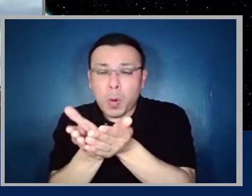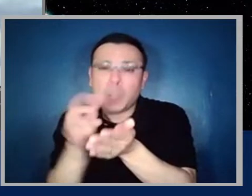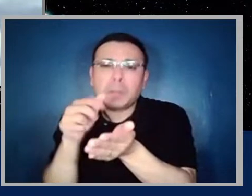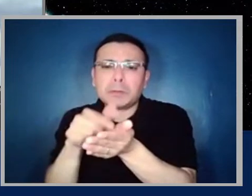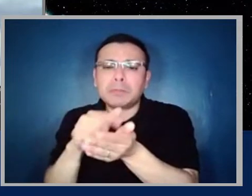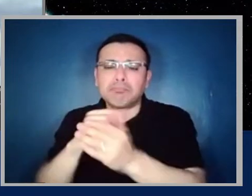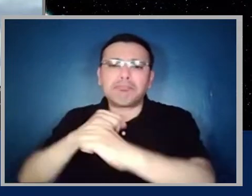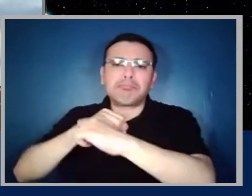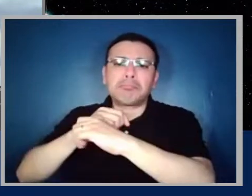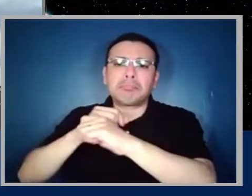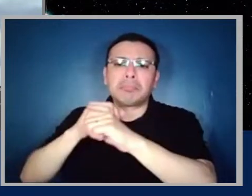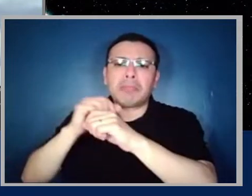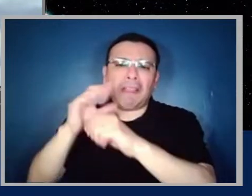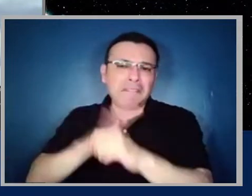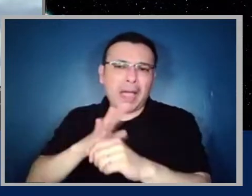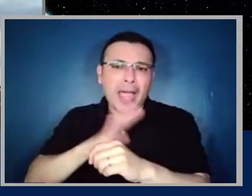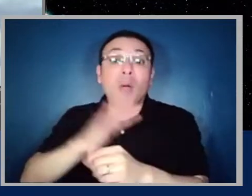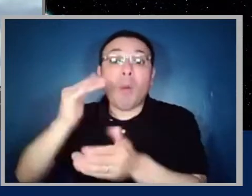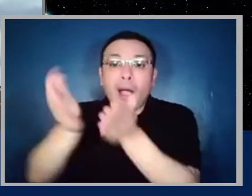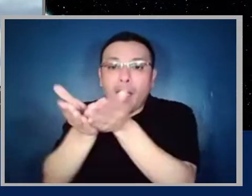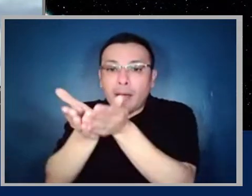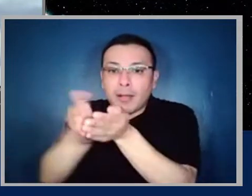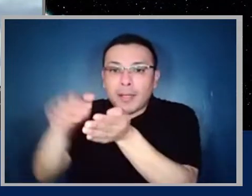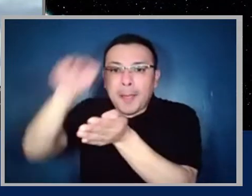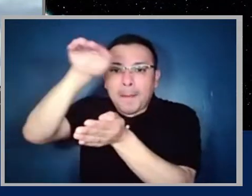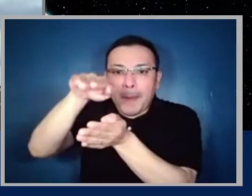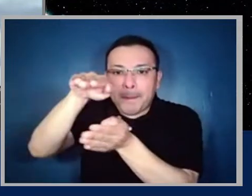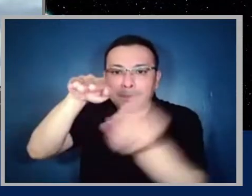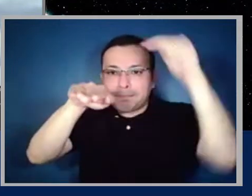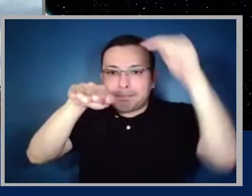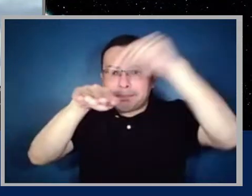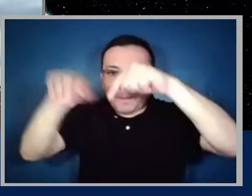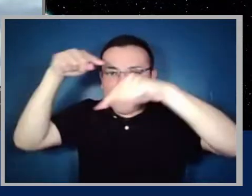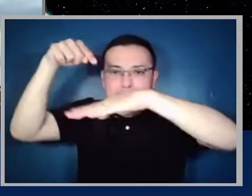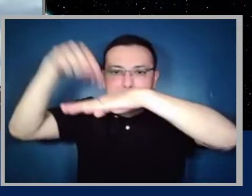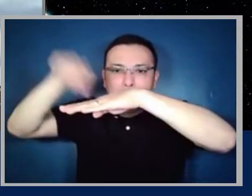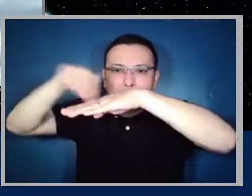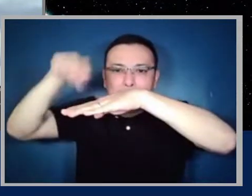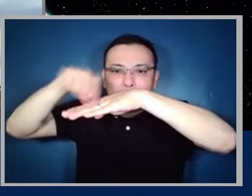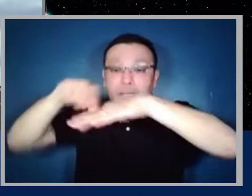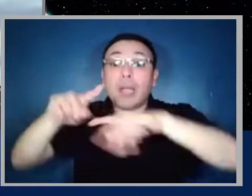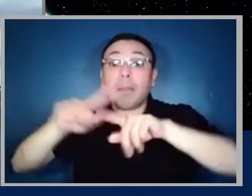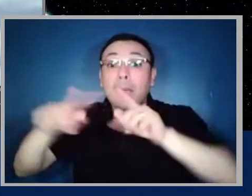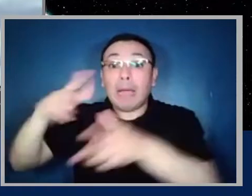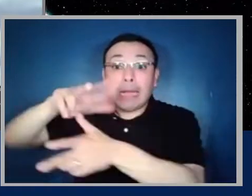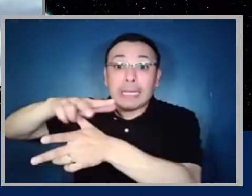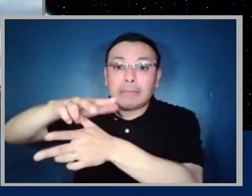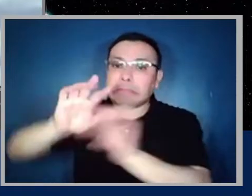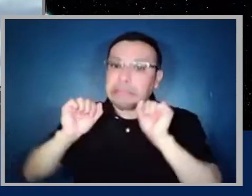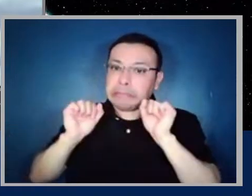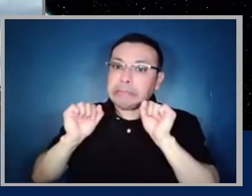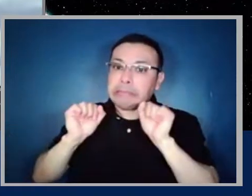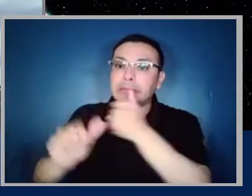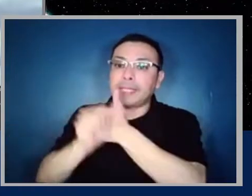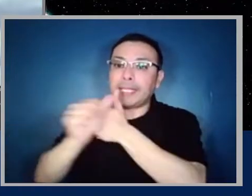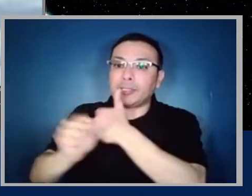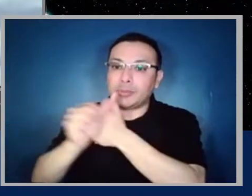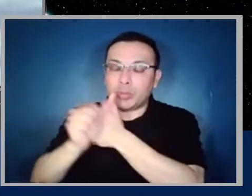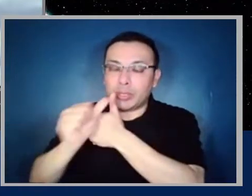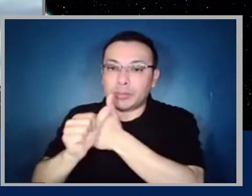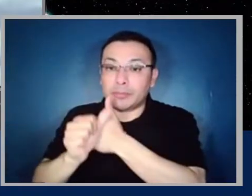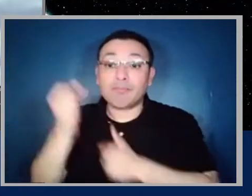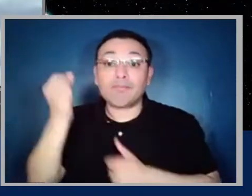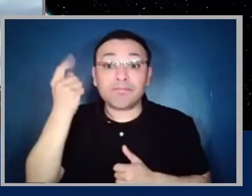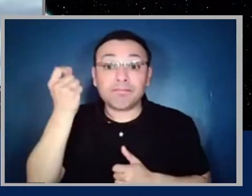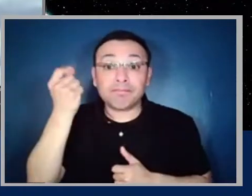but it's very harmful for helicopters. And so we have another tool that we put on the helicopters to help them